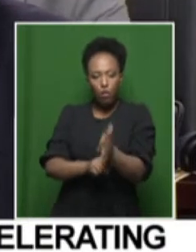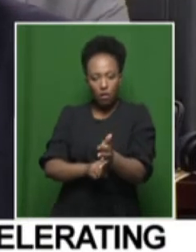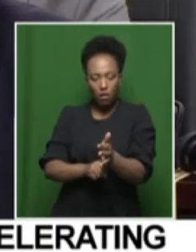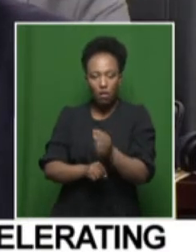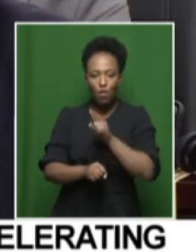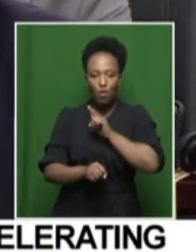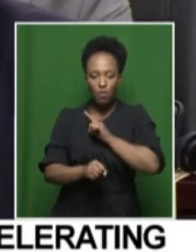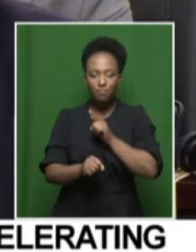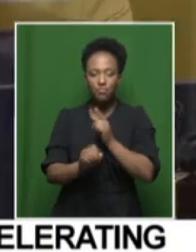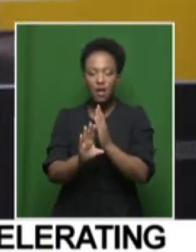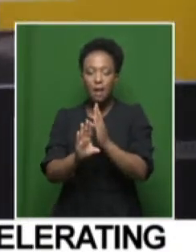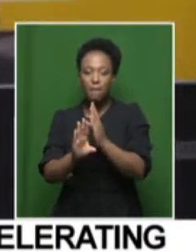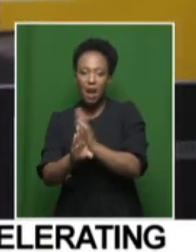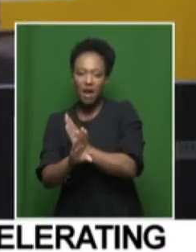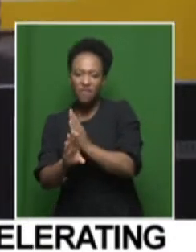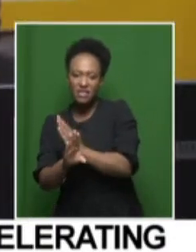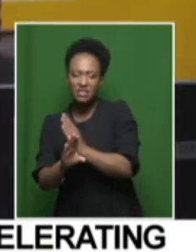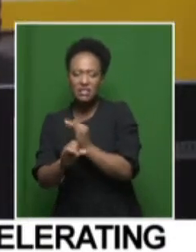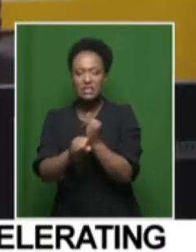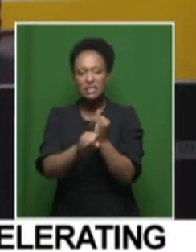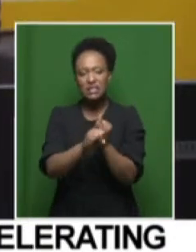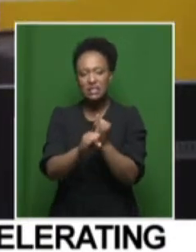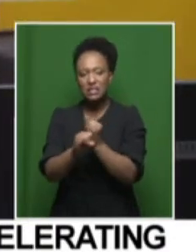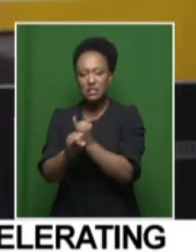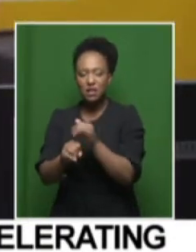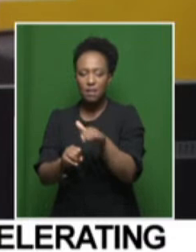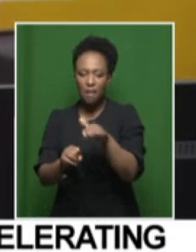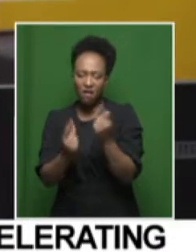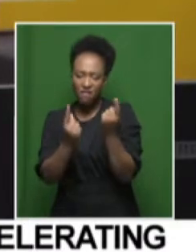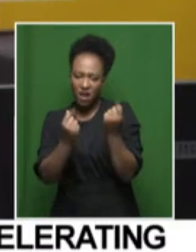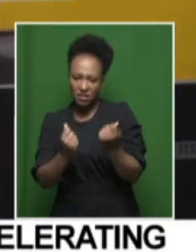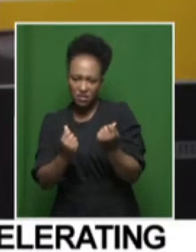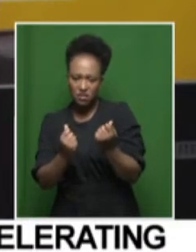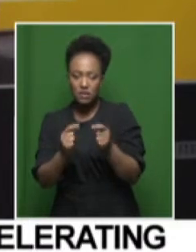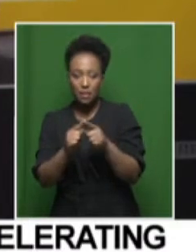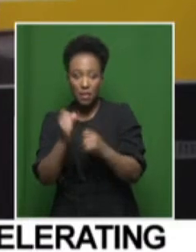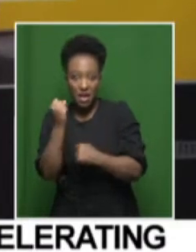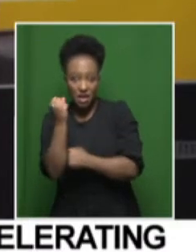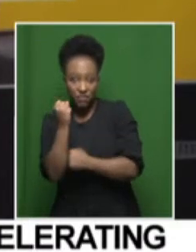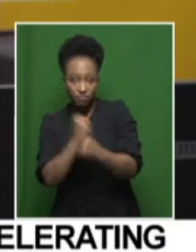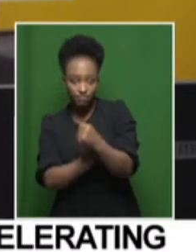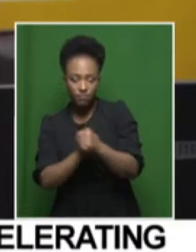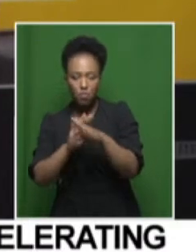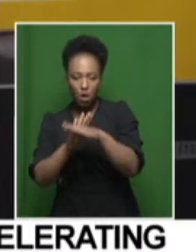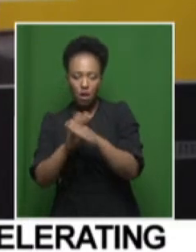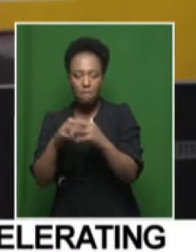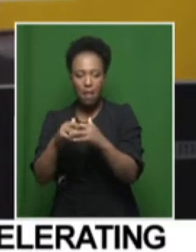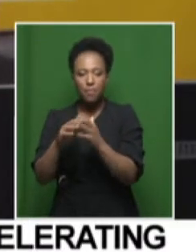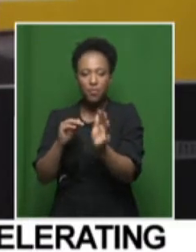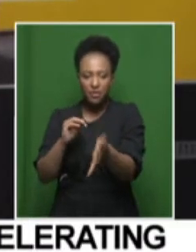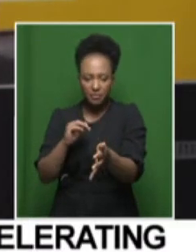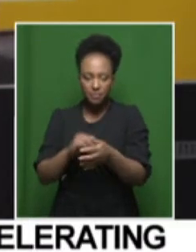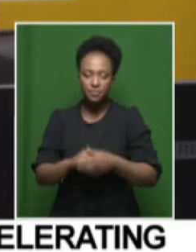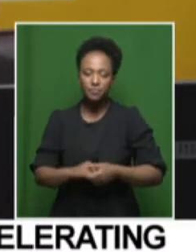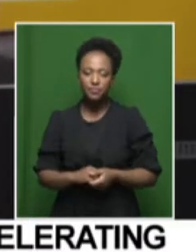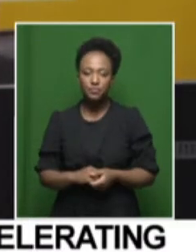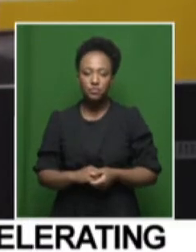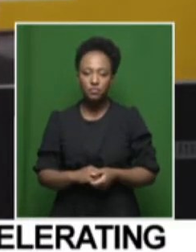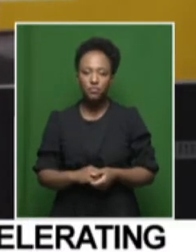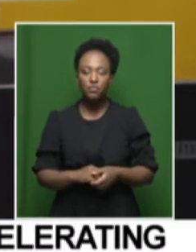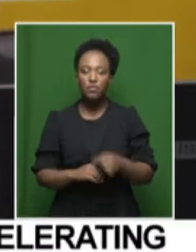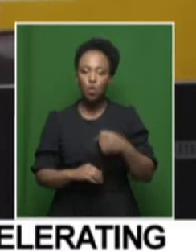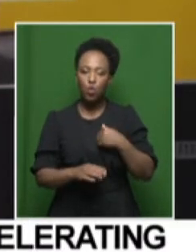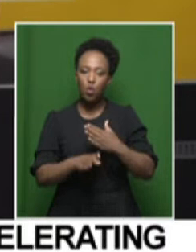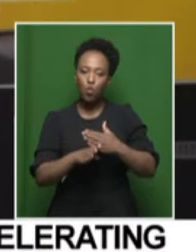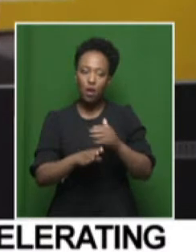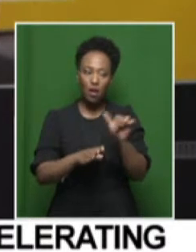with private financial institutions for investment in critical government infrastructure programs. We will also work with other